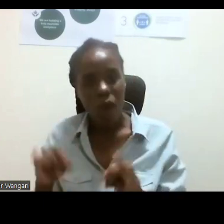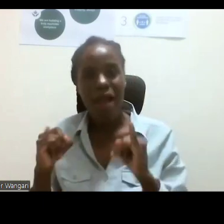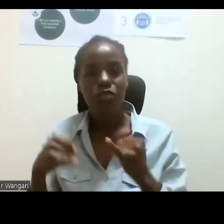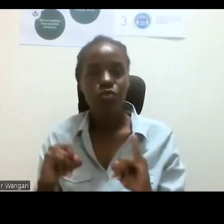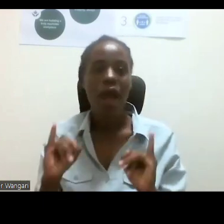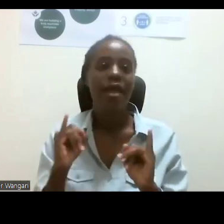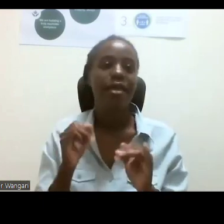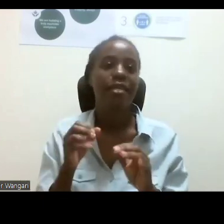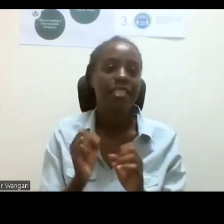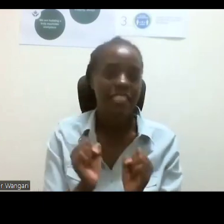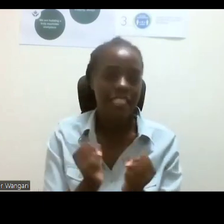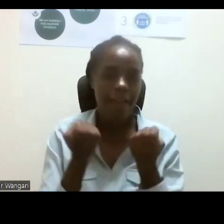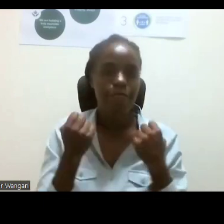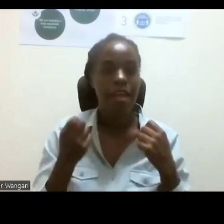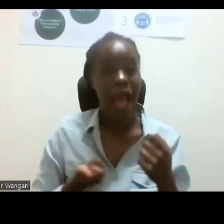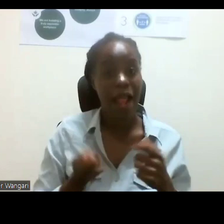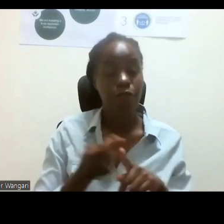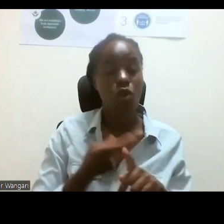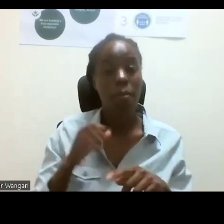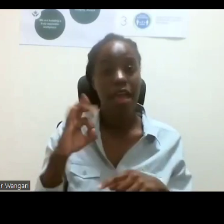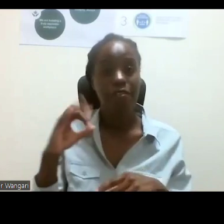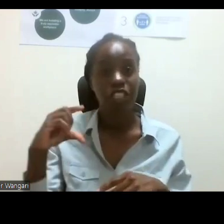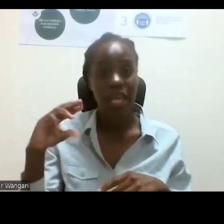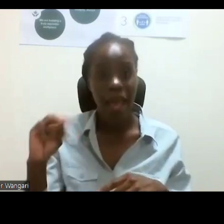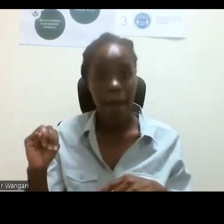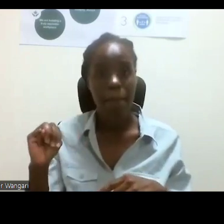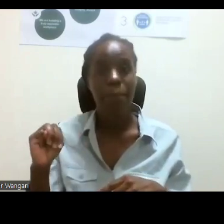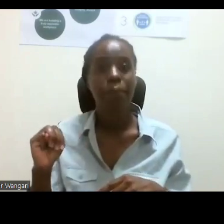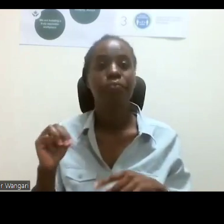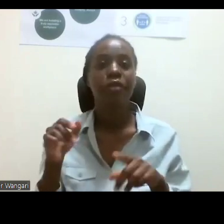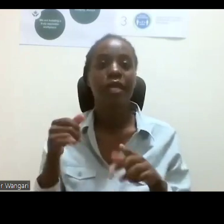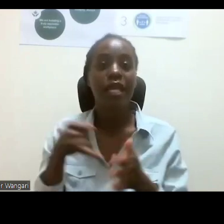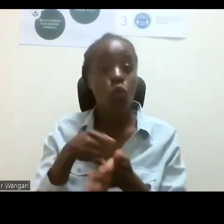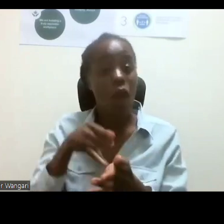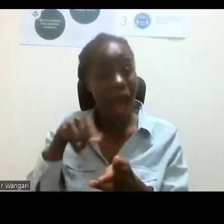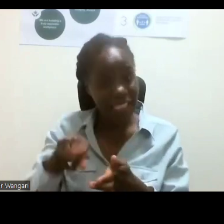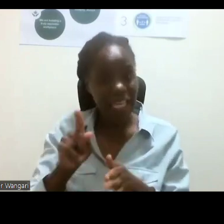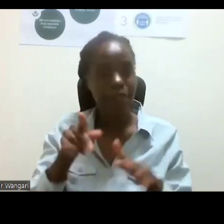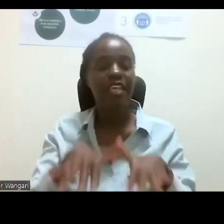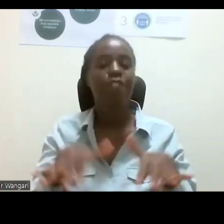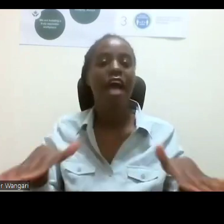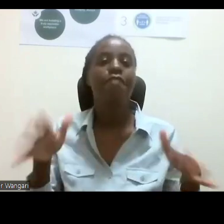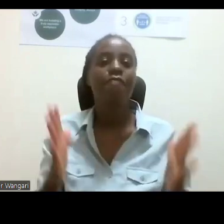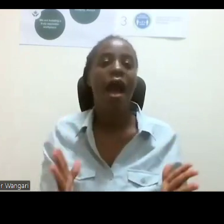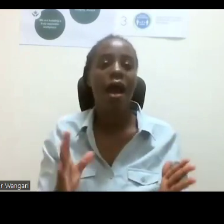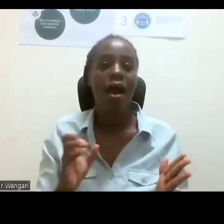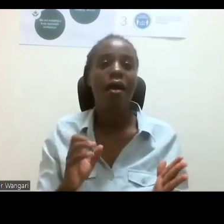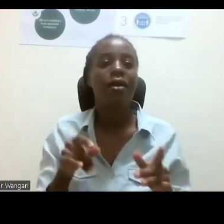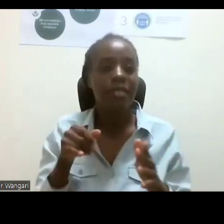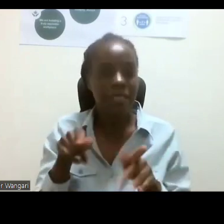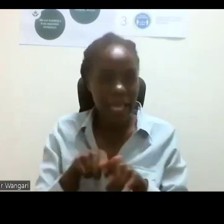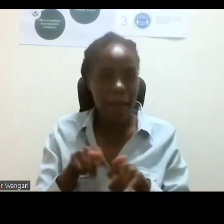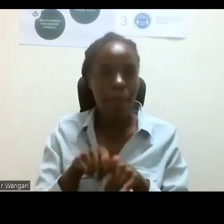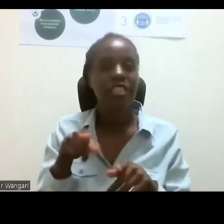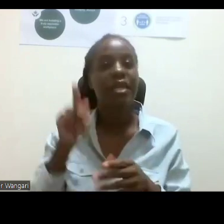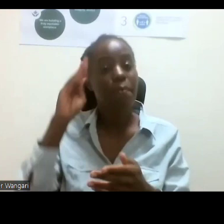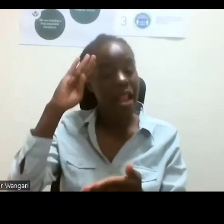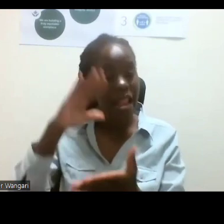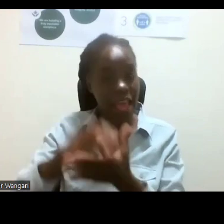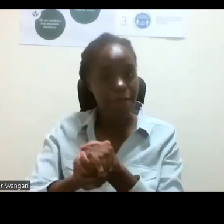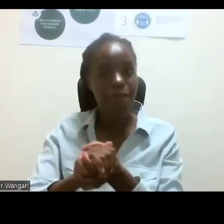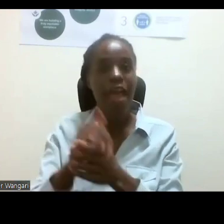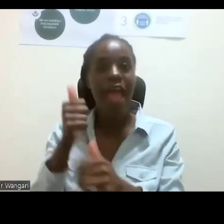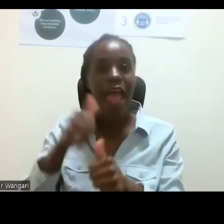marriages. Being a survivor of FGM, she feels that it is possible for every girl in the world to be safe as long